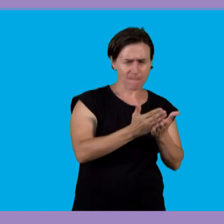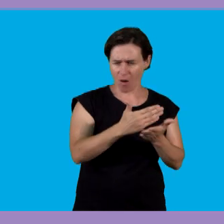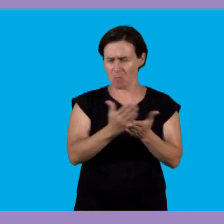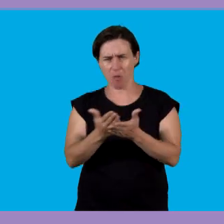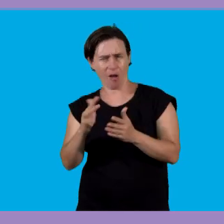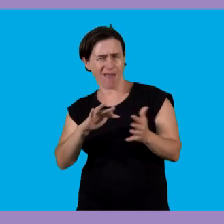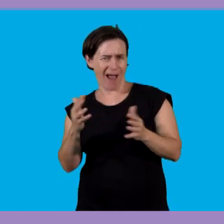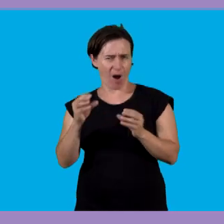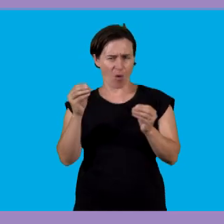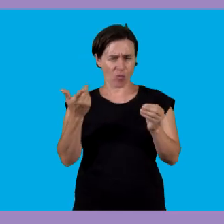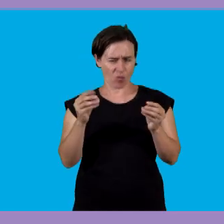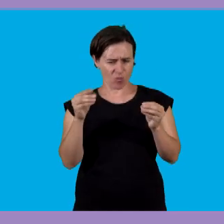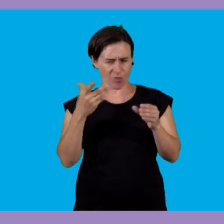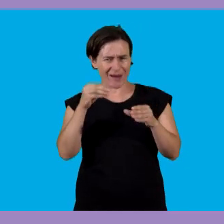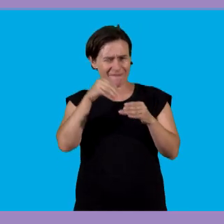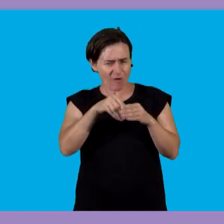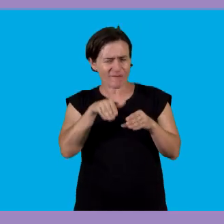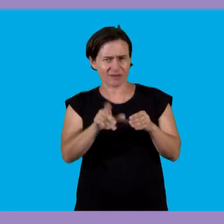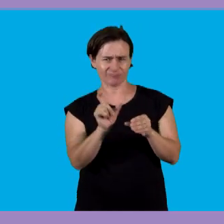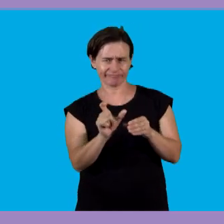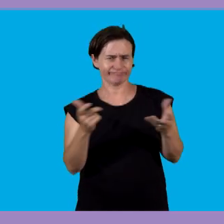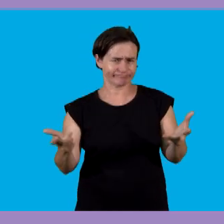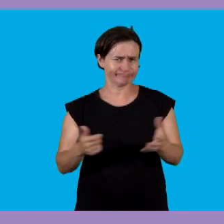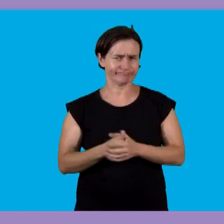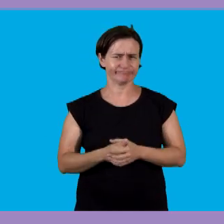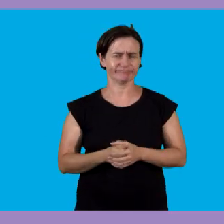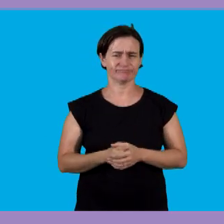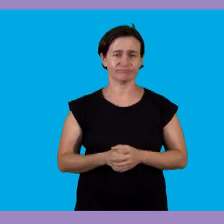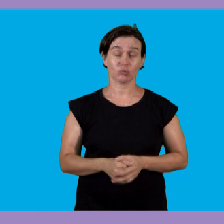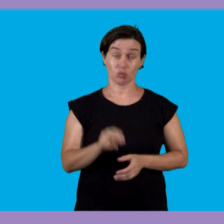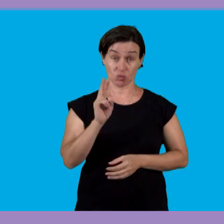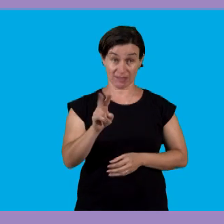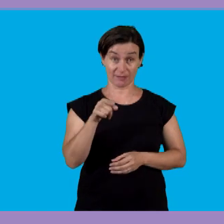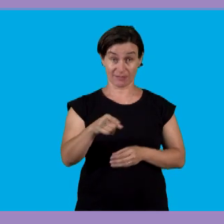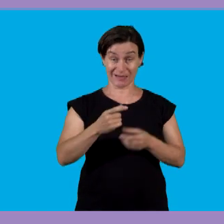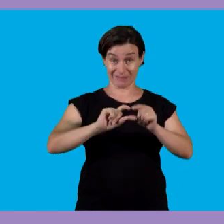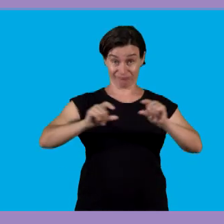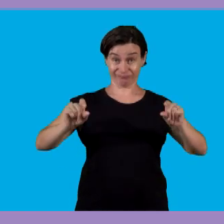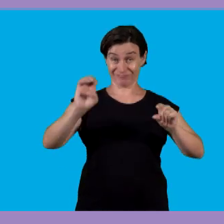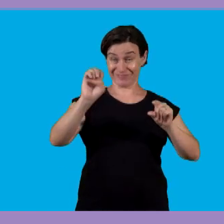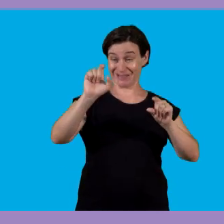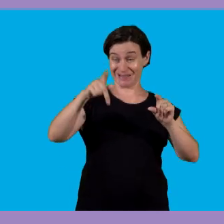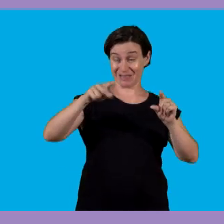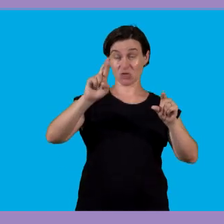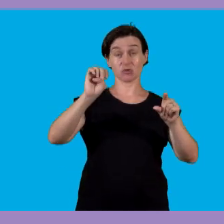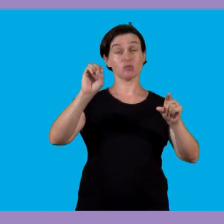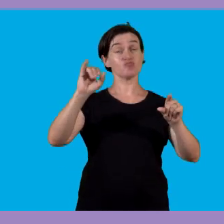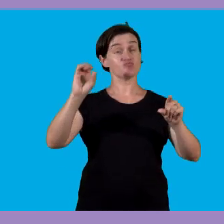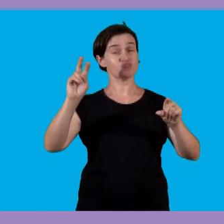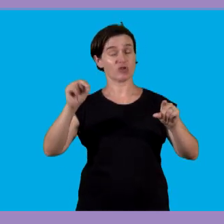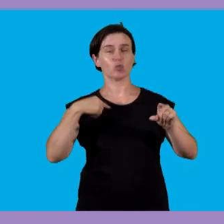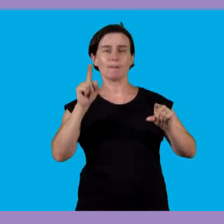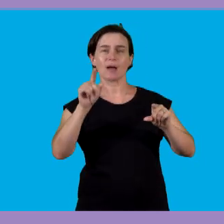that make up an algebraic expression. Let's see. So here we have been given an expression and we are asked